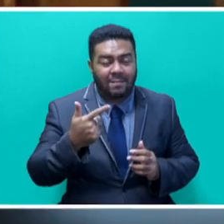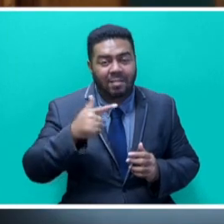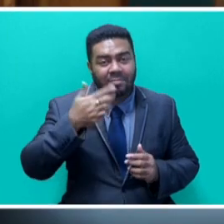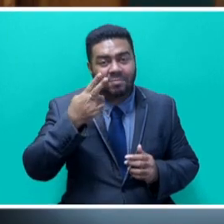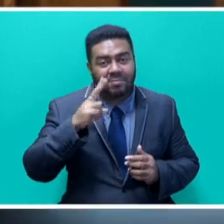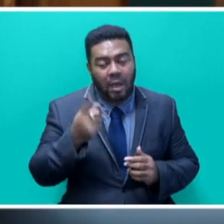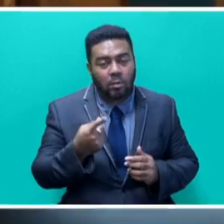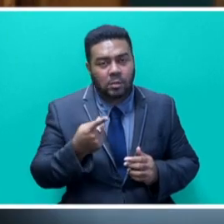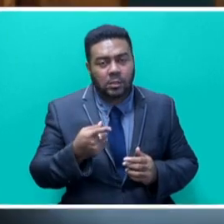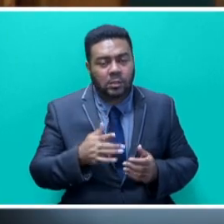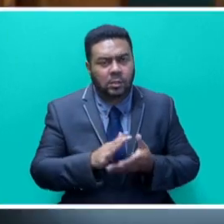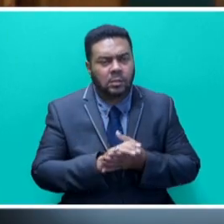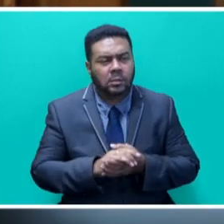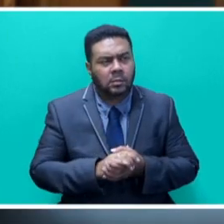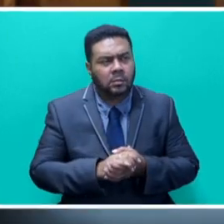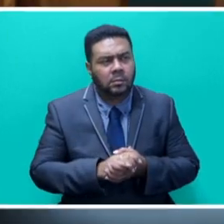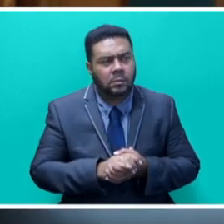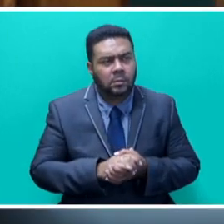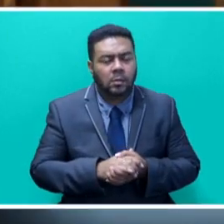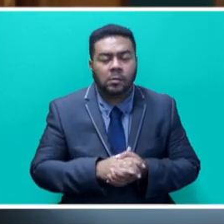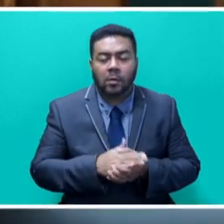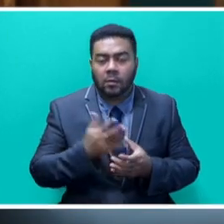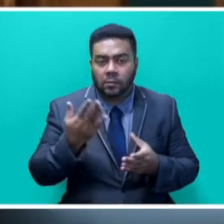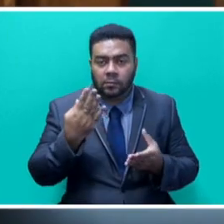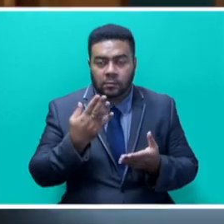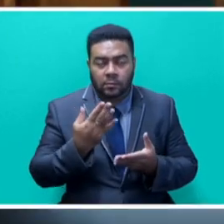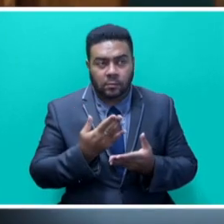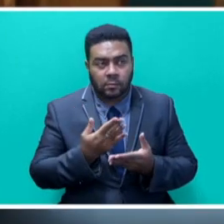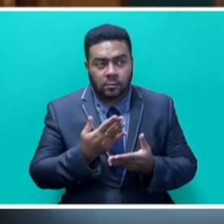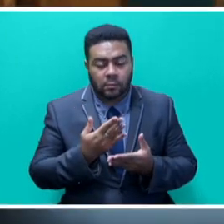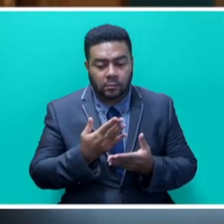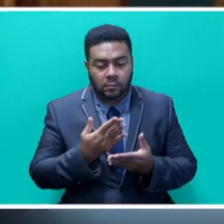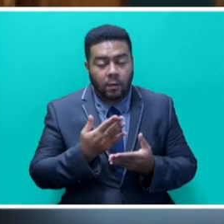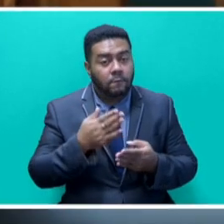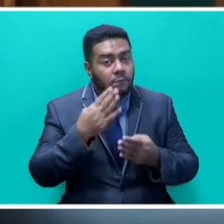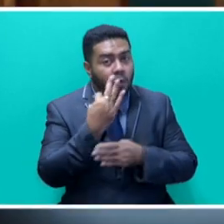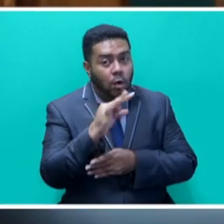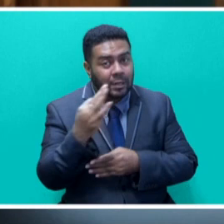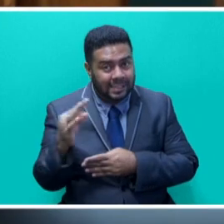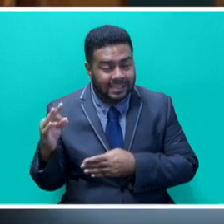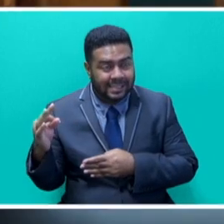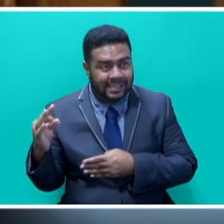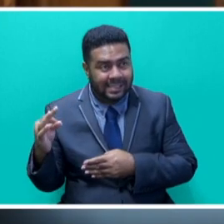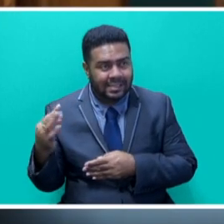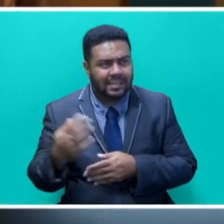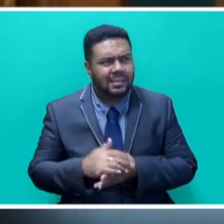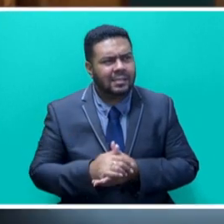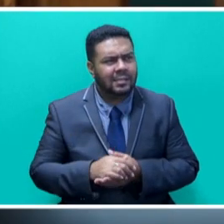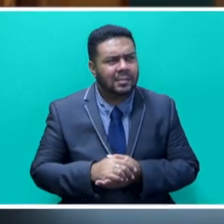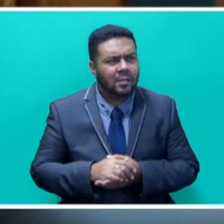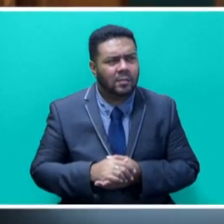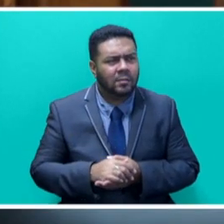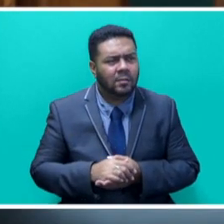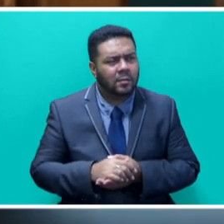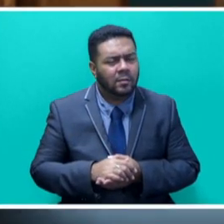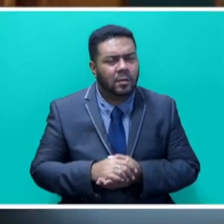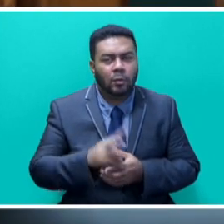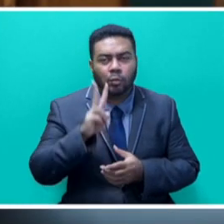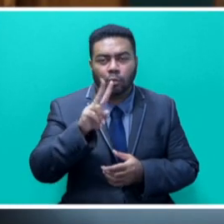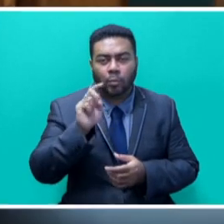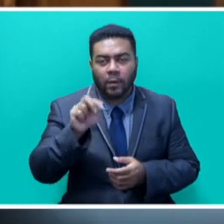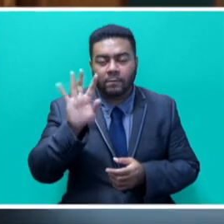37,282 hectares of forest as carbon pools for sequestering 2.5